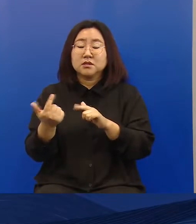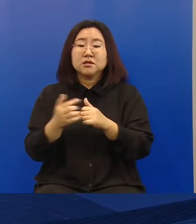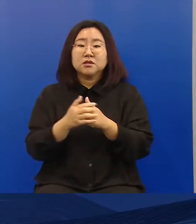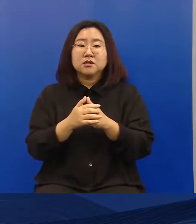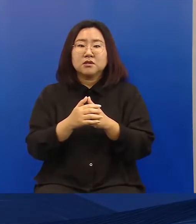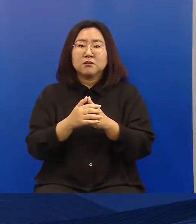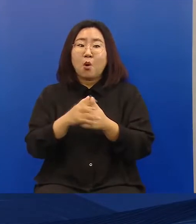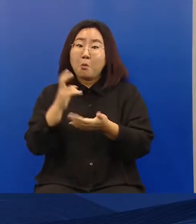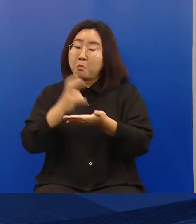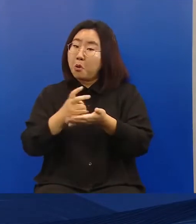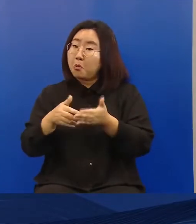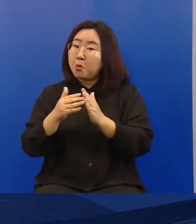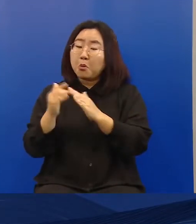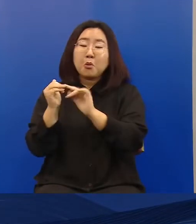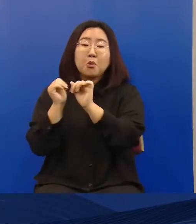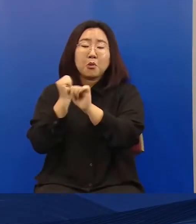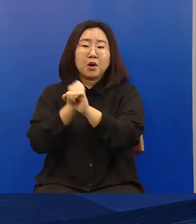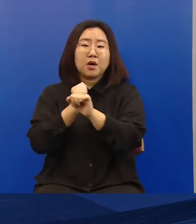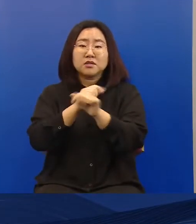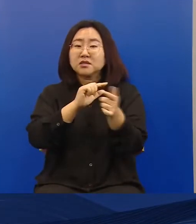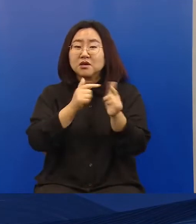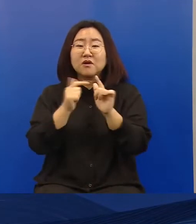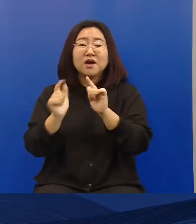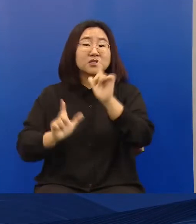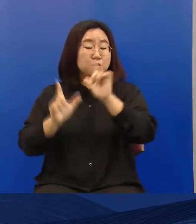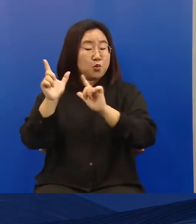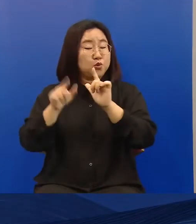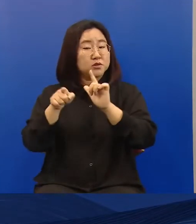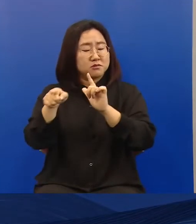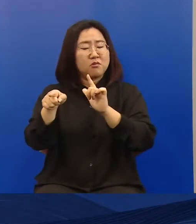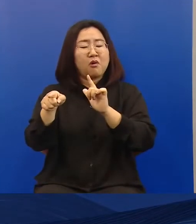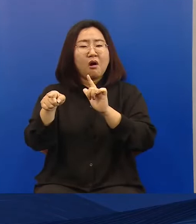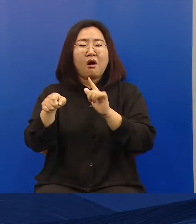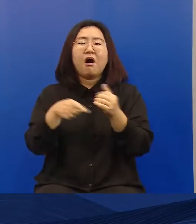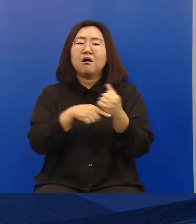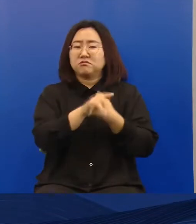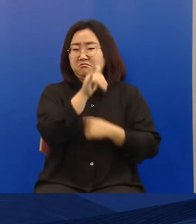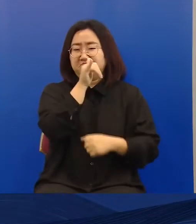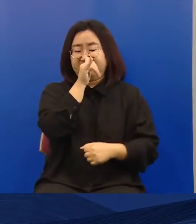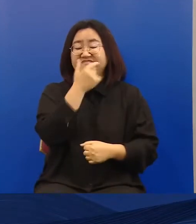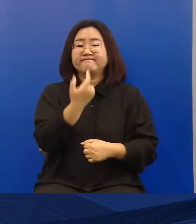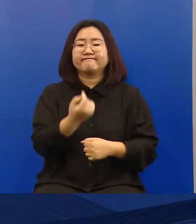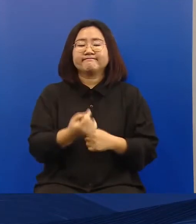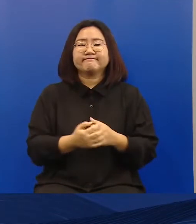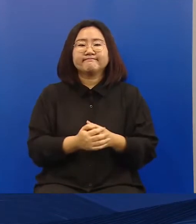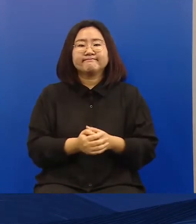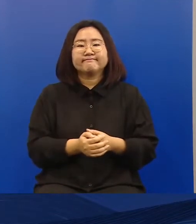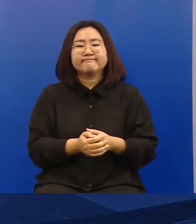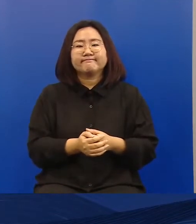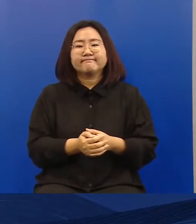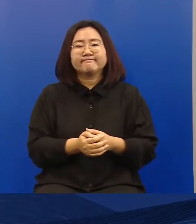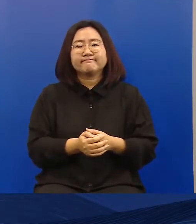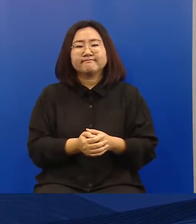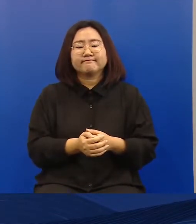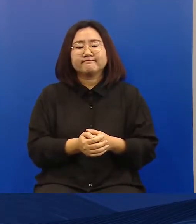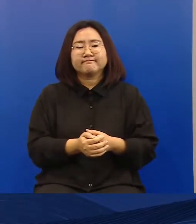Jeju has piloted great programs and settled them down, which is very impressive.